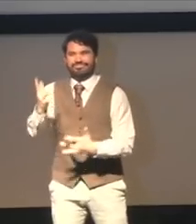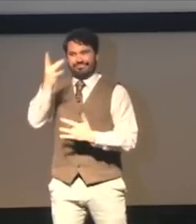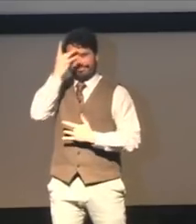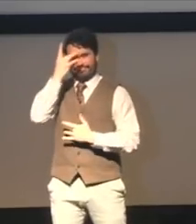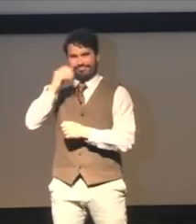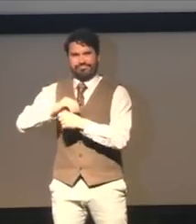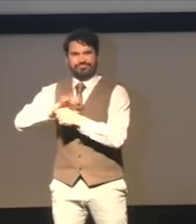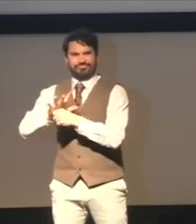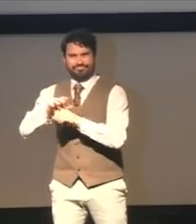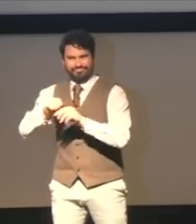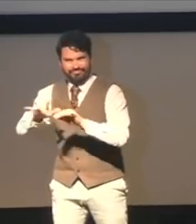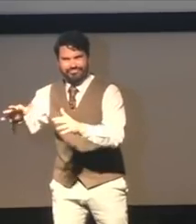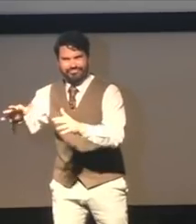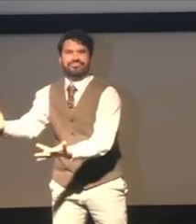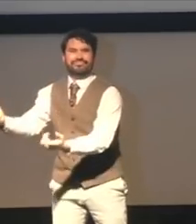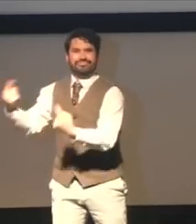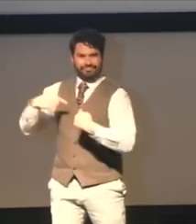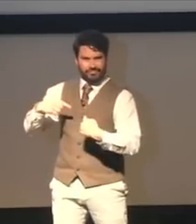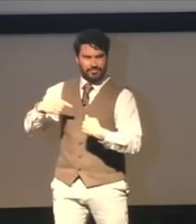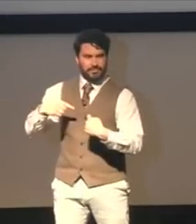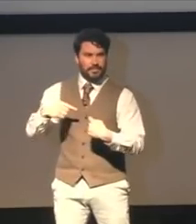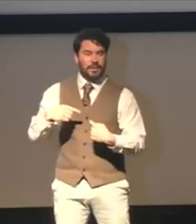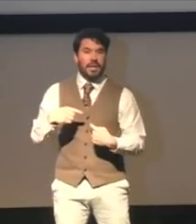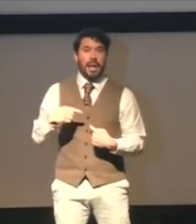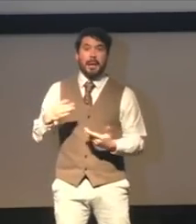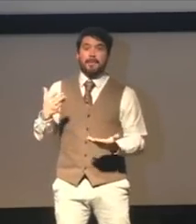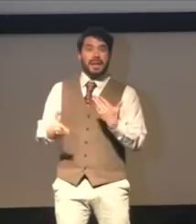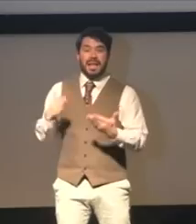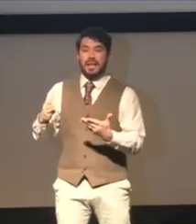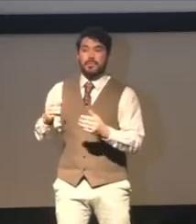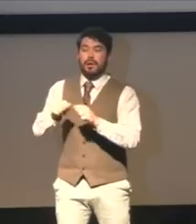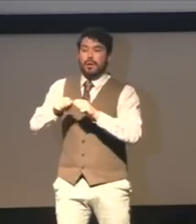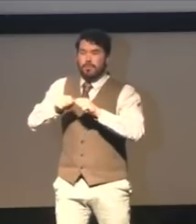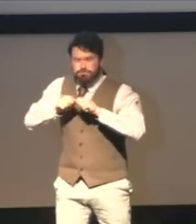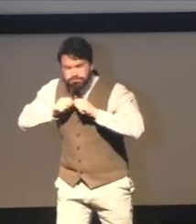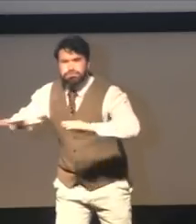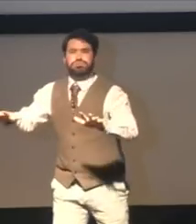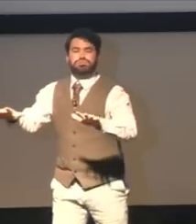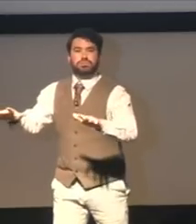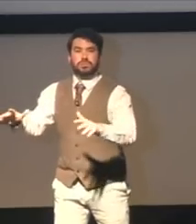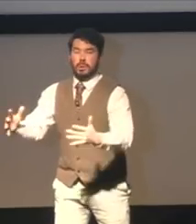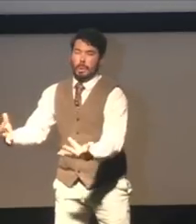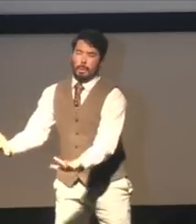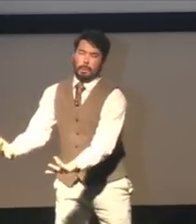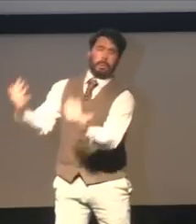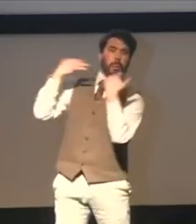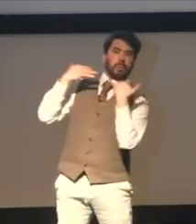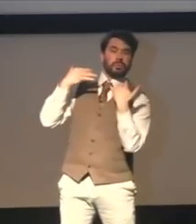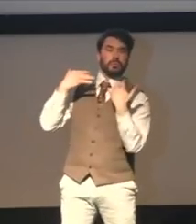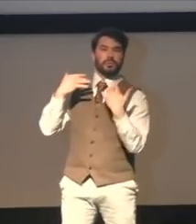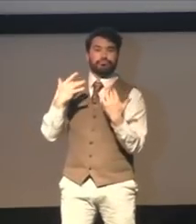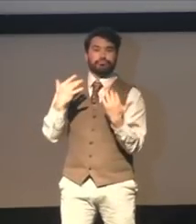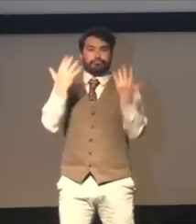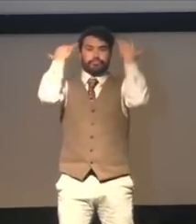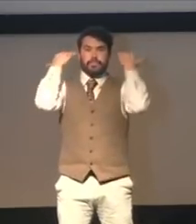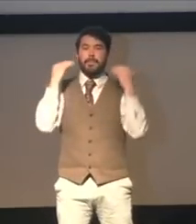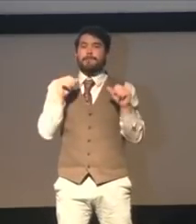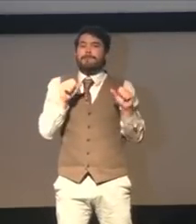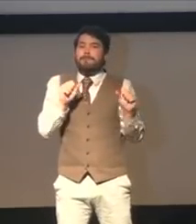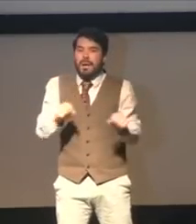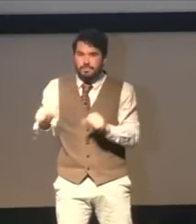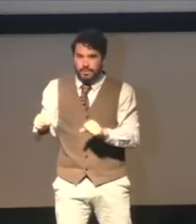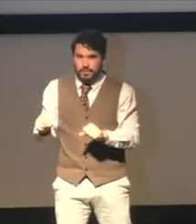a possibility for surge capacity. For those that you have, kept track of the news, we are